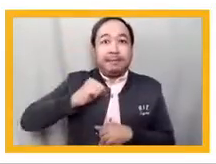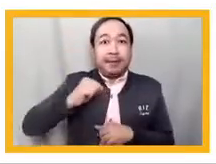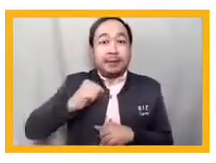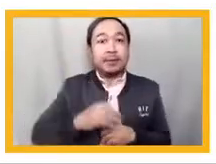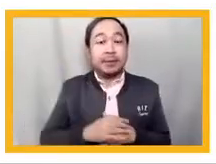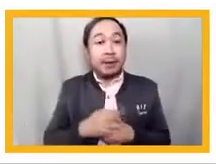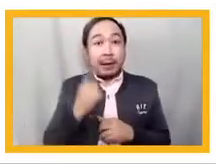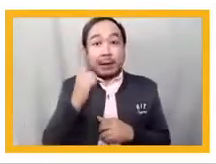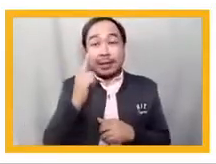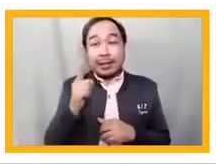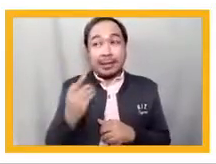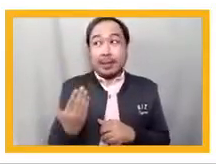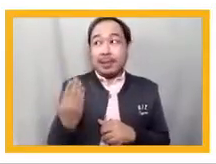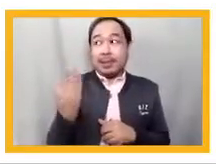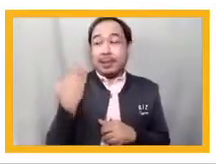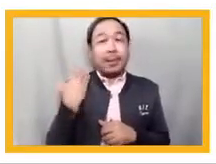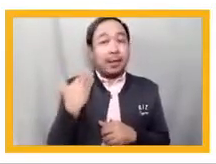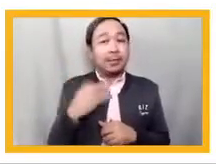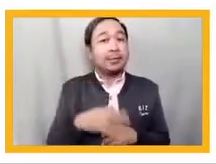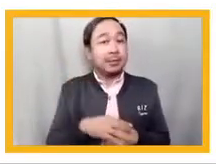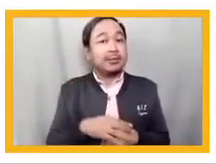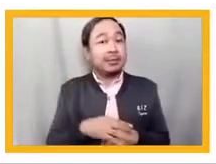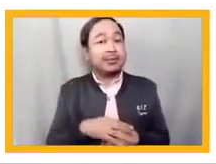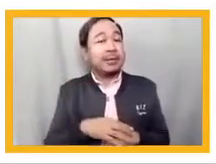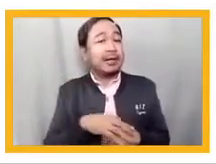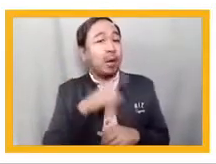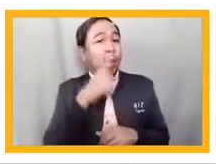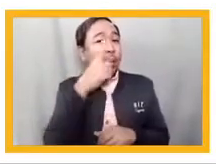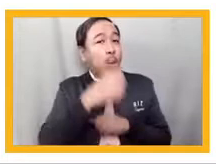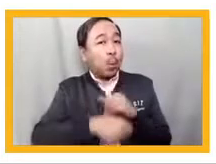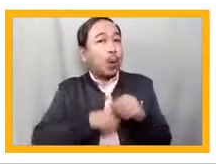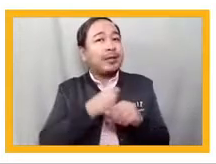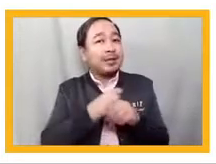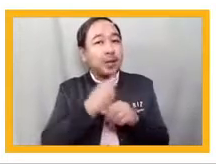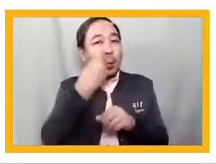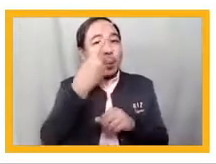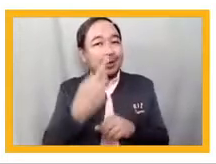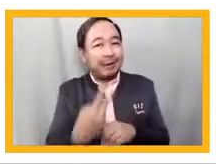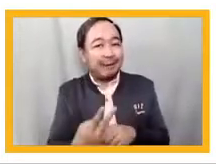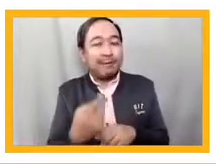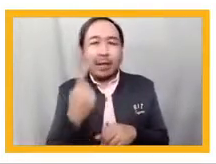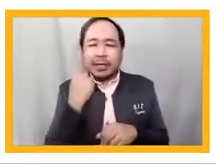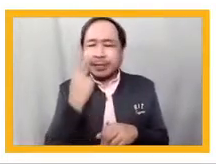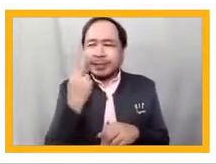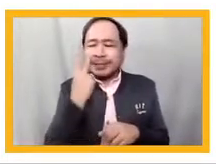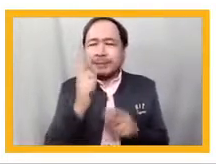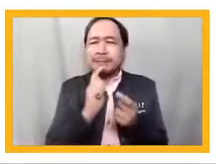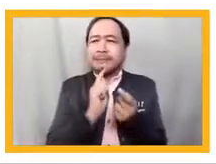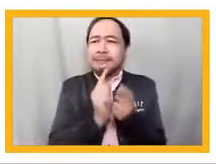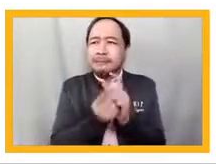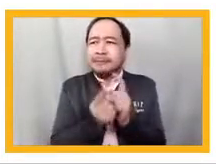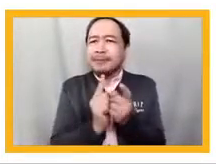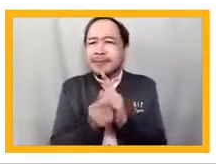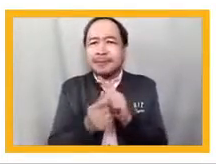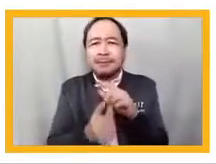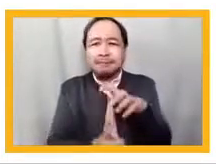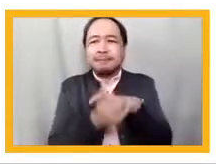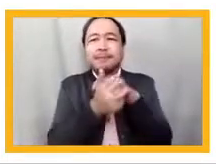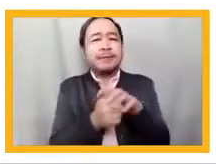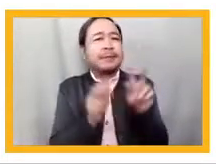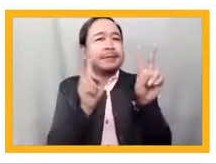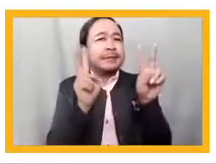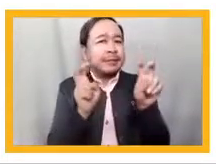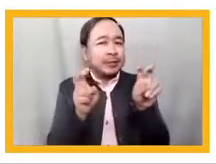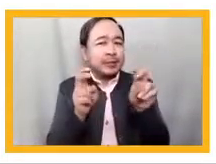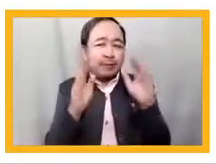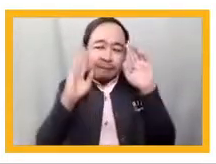last 18 months have confirmed that. Trends and emerging issues that we've seen before, especially in higher education and